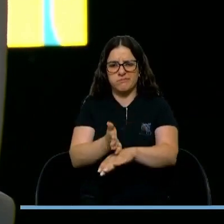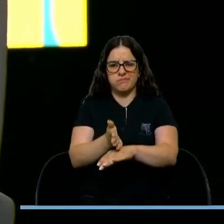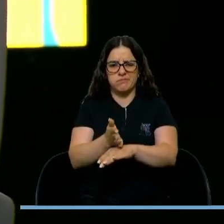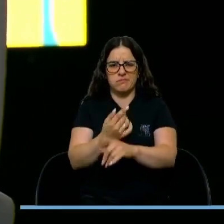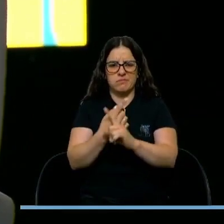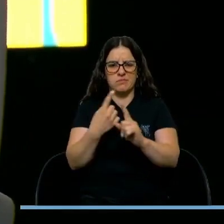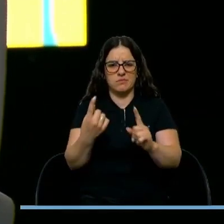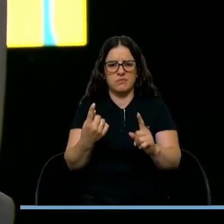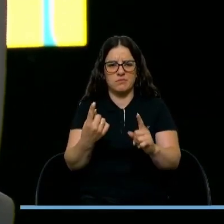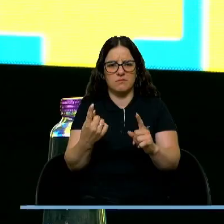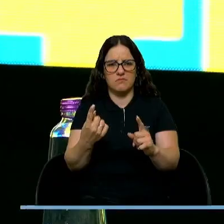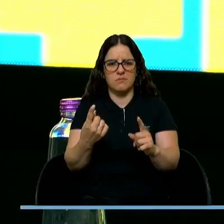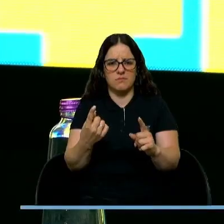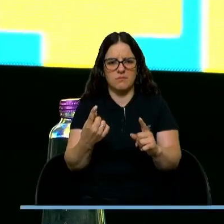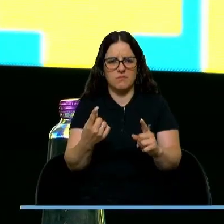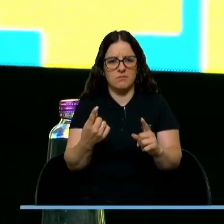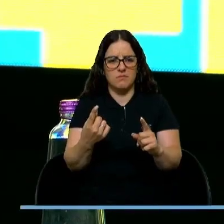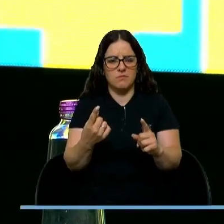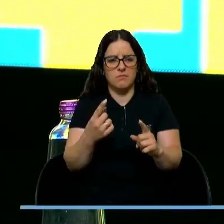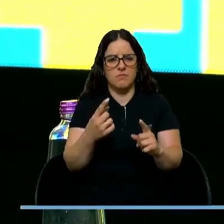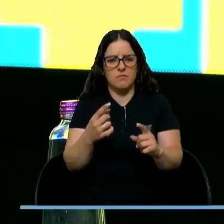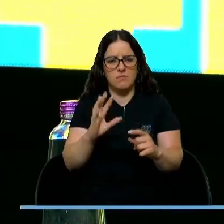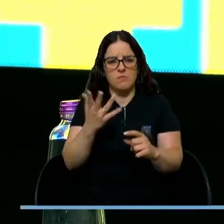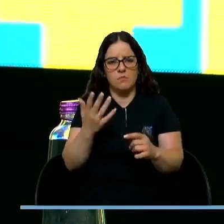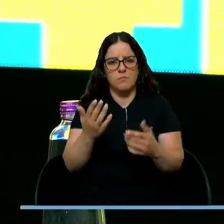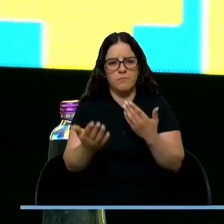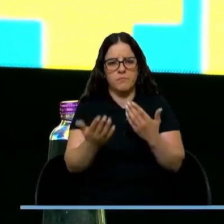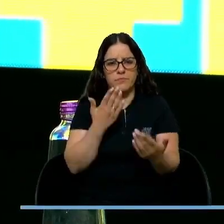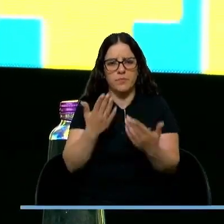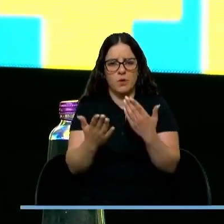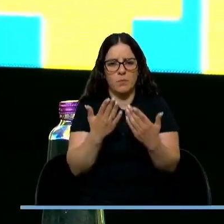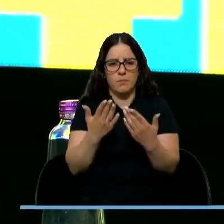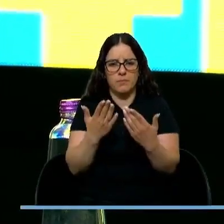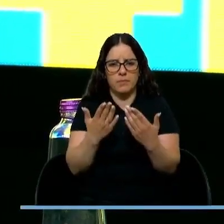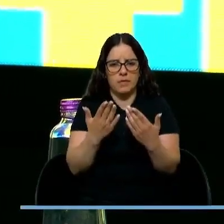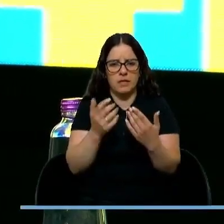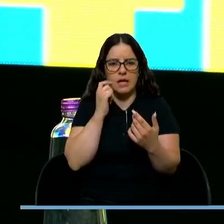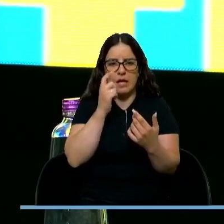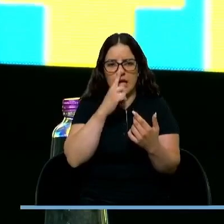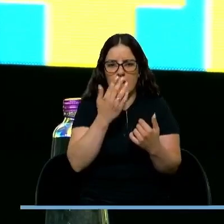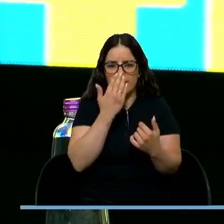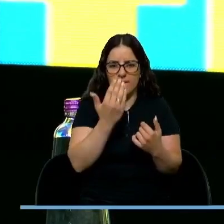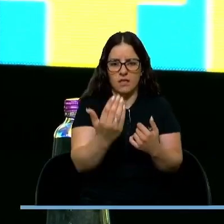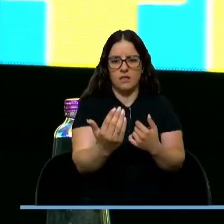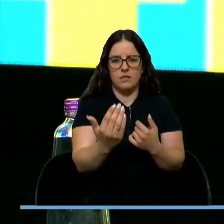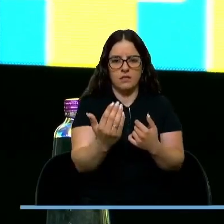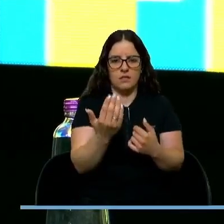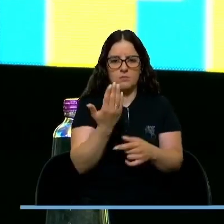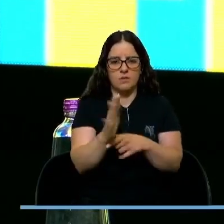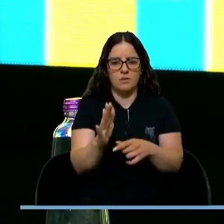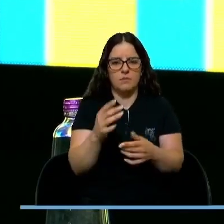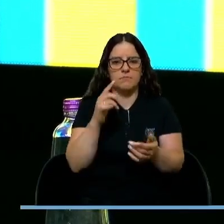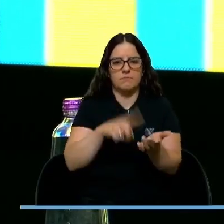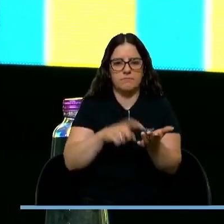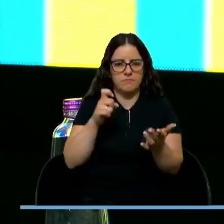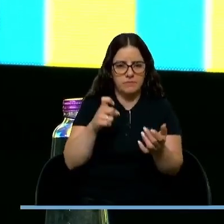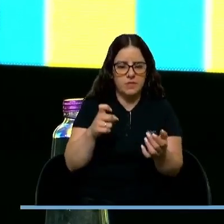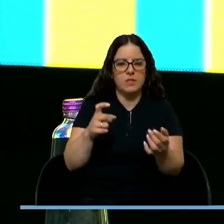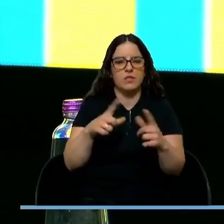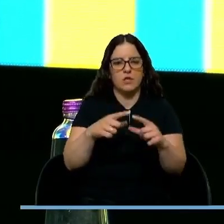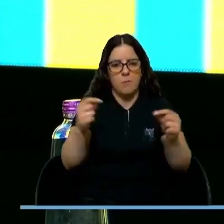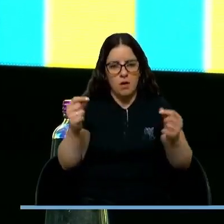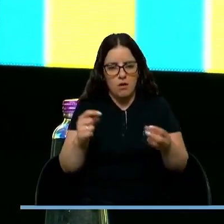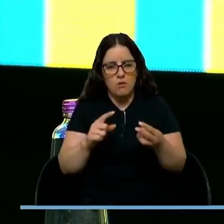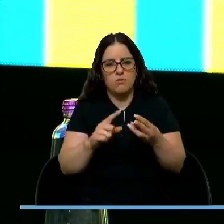Why are we lagging behind? So when you compare to the front runners, the usual suspects, the US, Japan, South Korea,